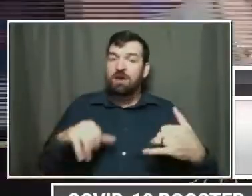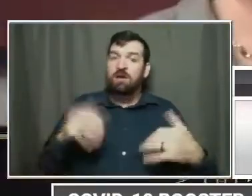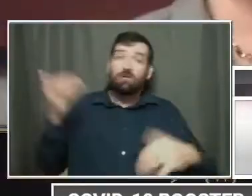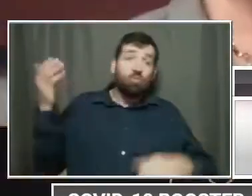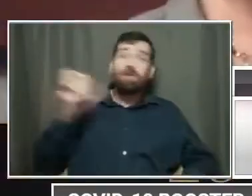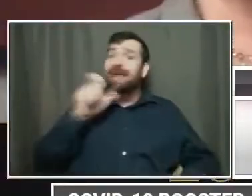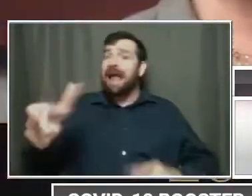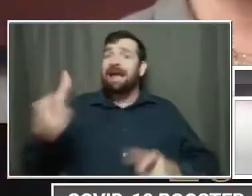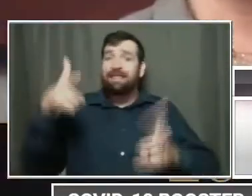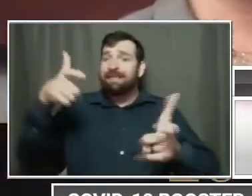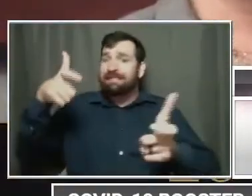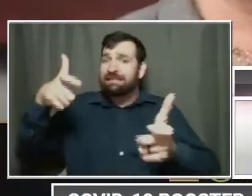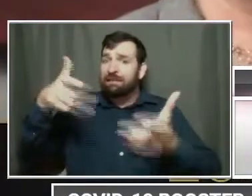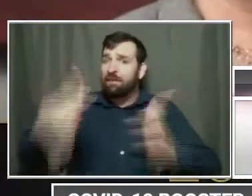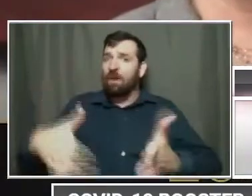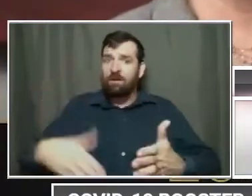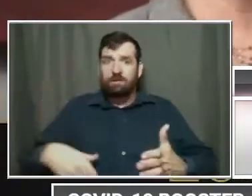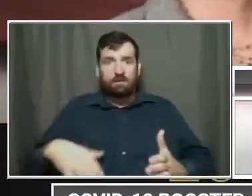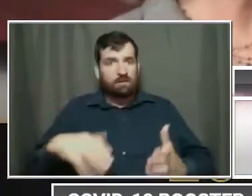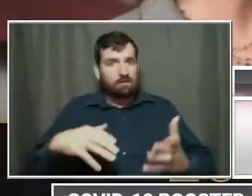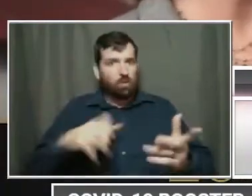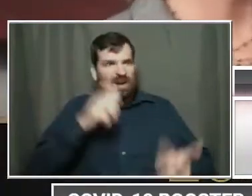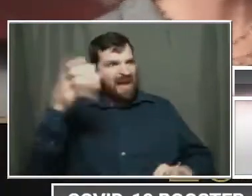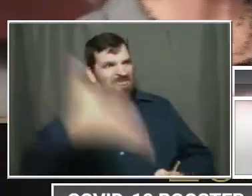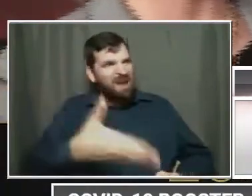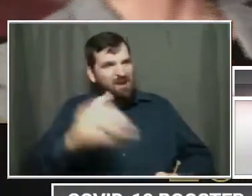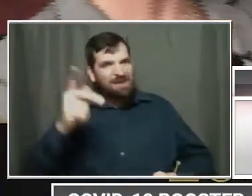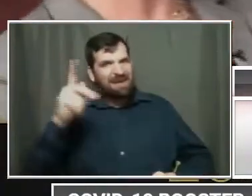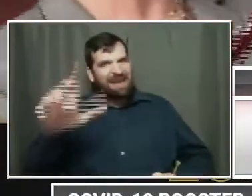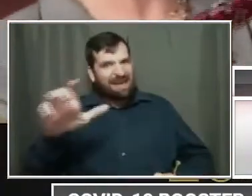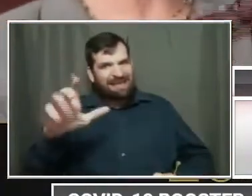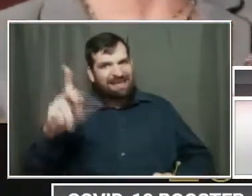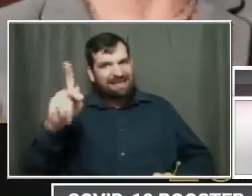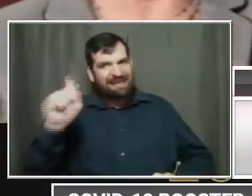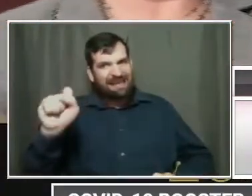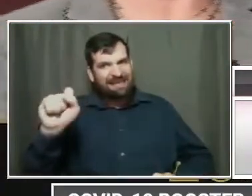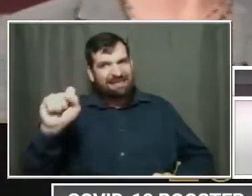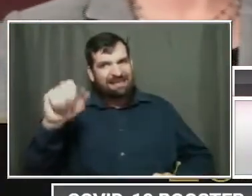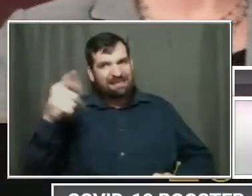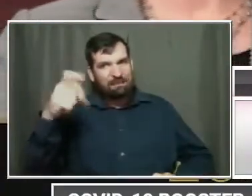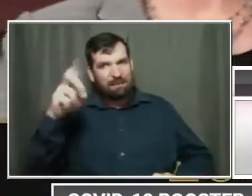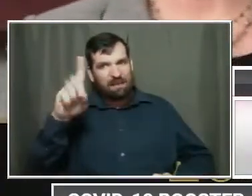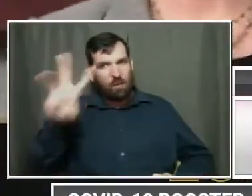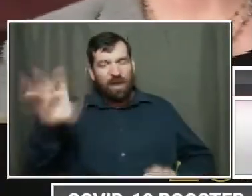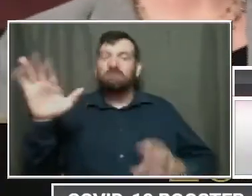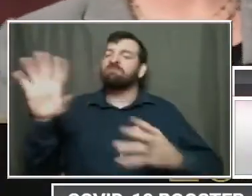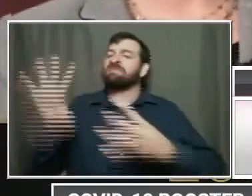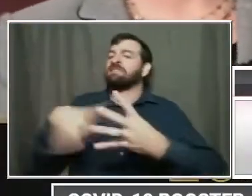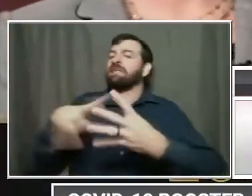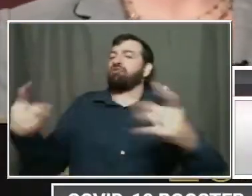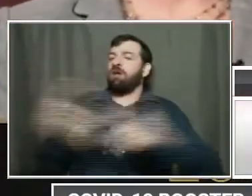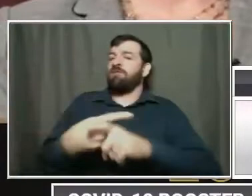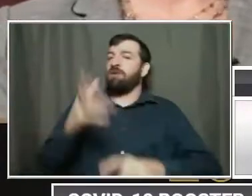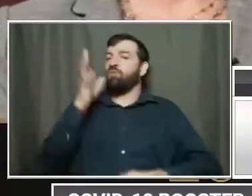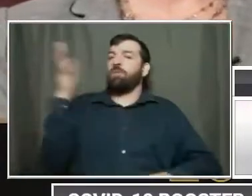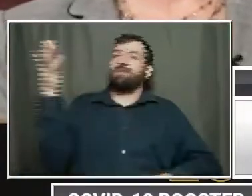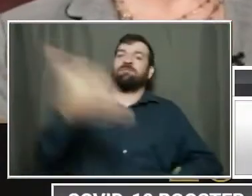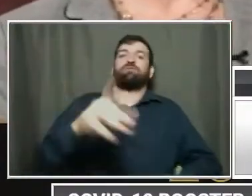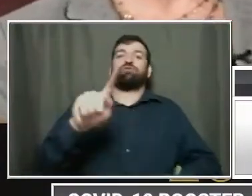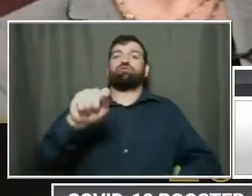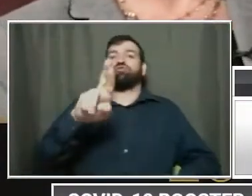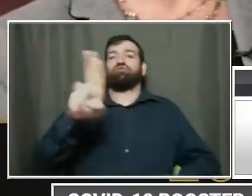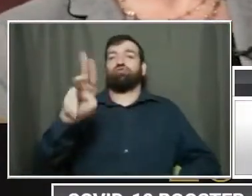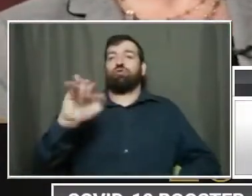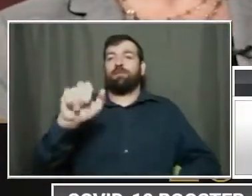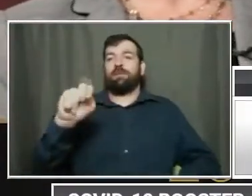minute. It's Treads and Threads, and we're not at Kansas Speedway? Nope, we had a scheduling conflict this year, John, and so we're going to be out at Truman Sports Complex